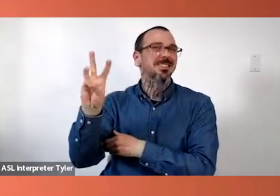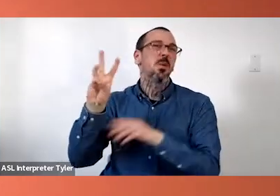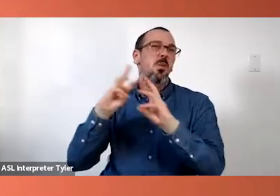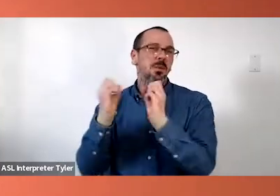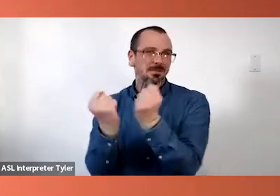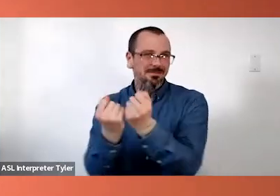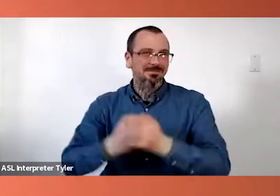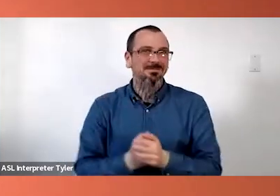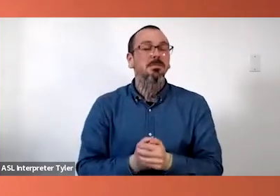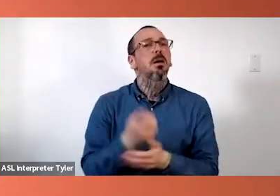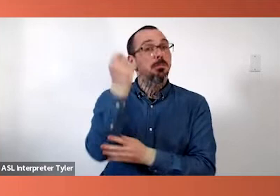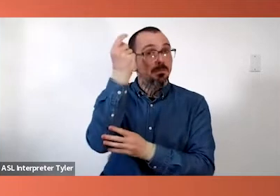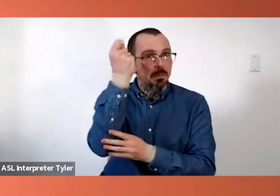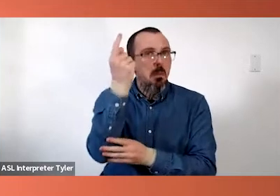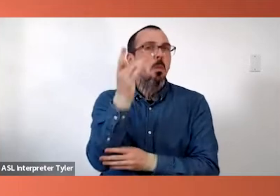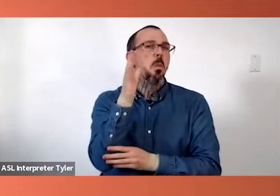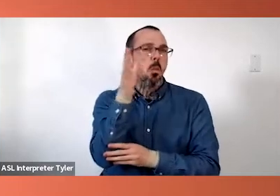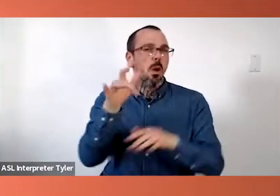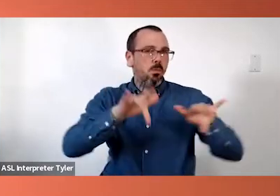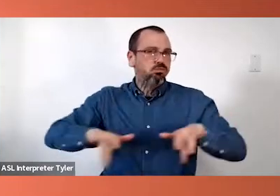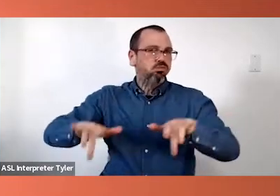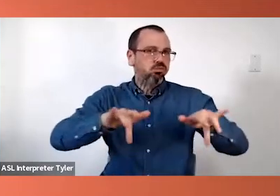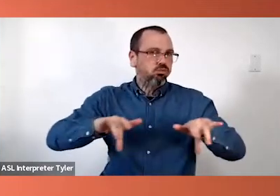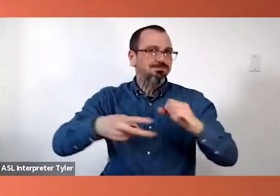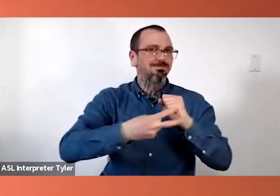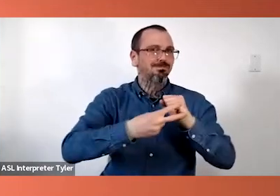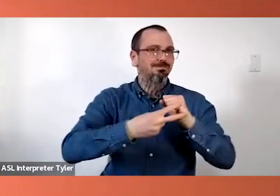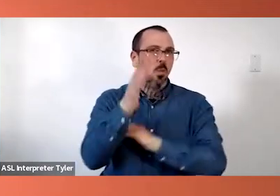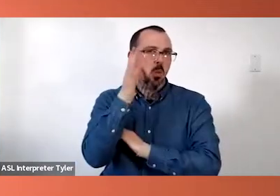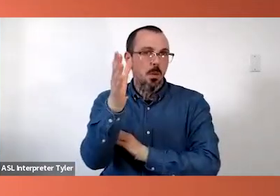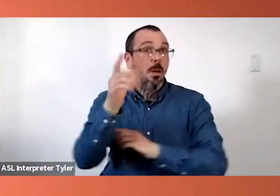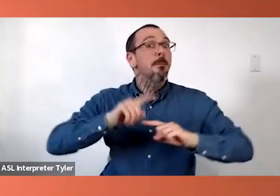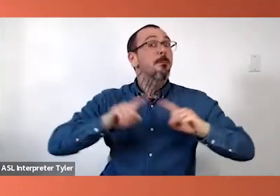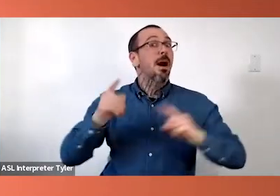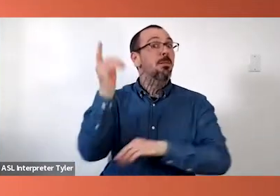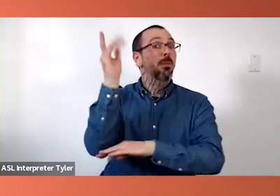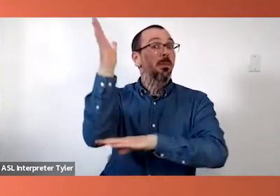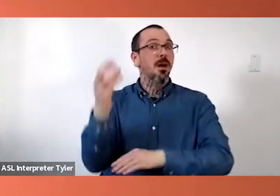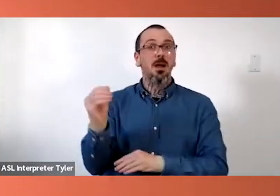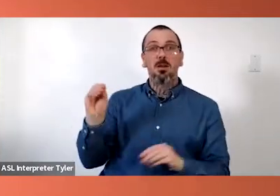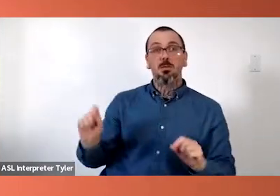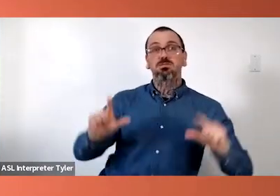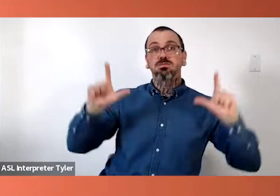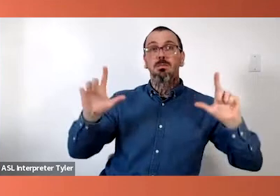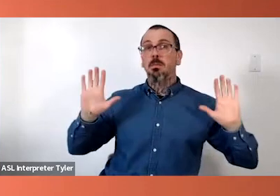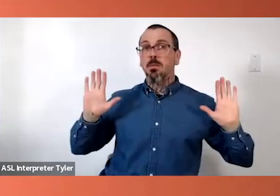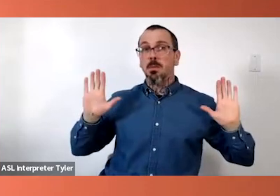presenters will be on screen for the event. You are encouraged, however, to use the chat for discussion and questions.